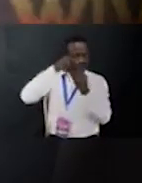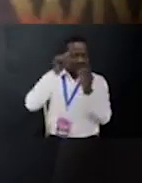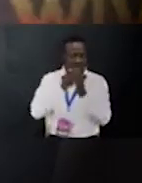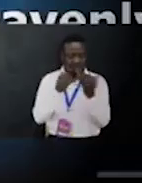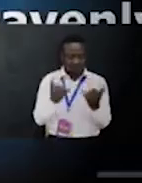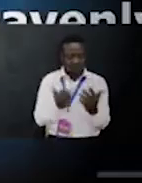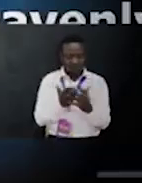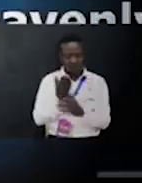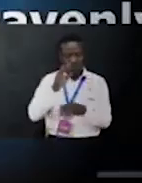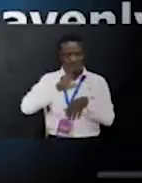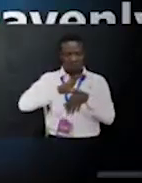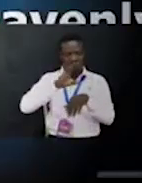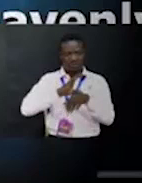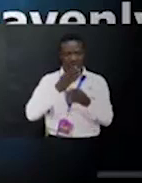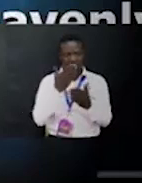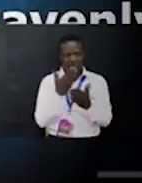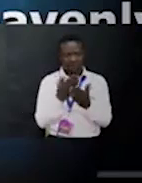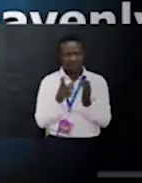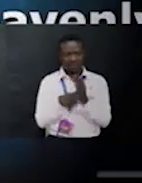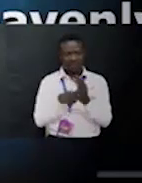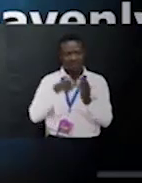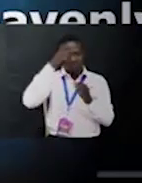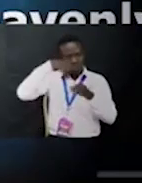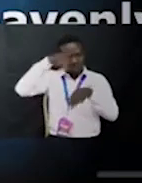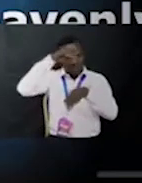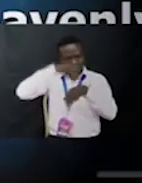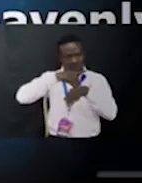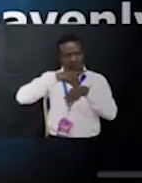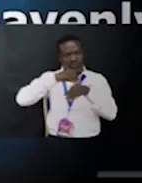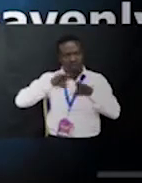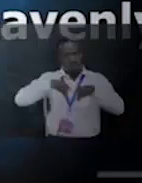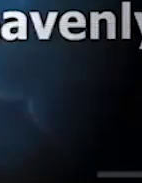church, the manifold wisdom of